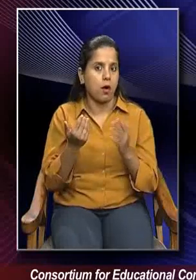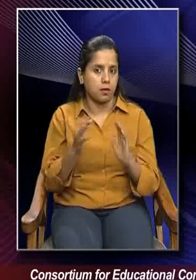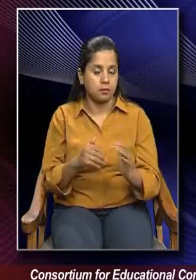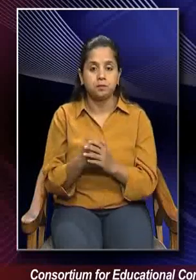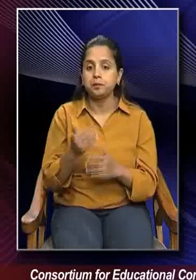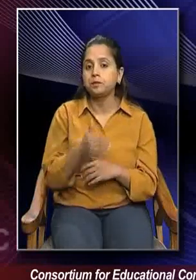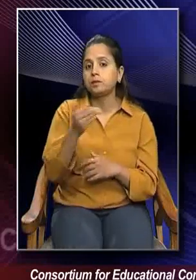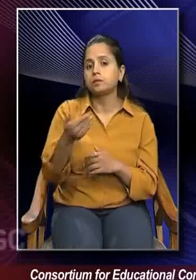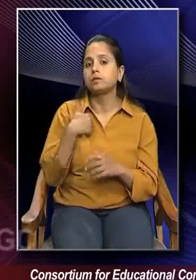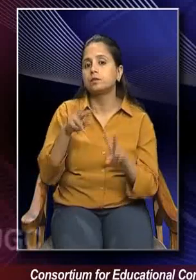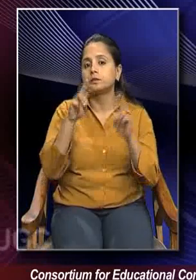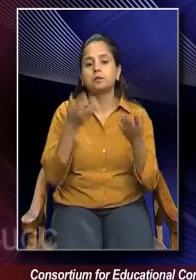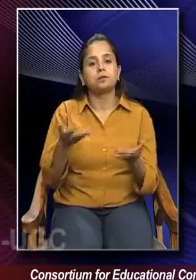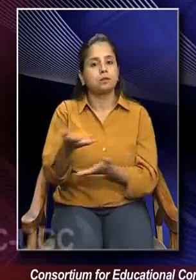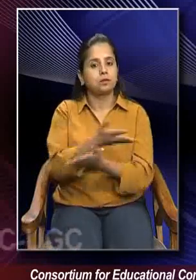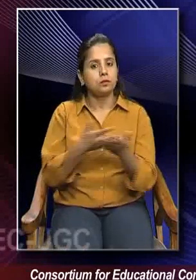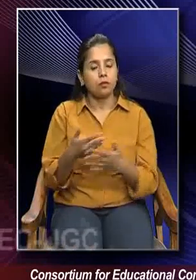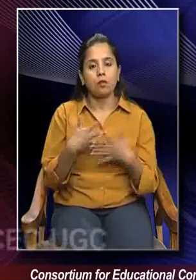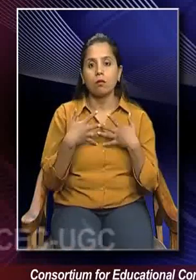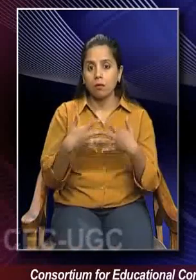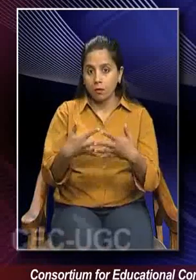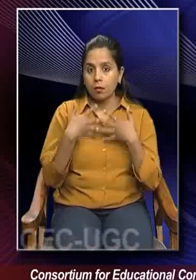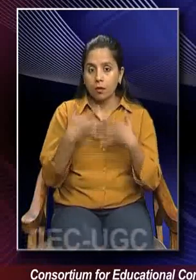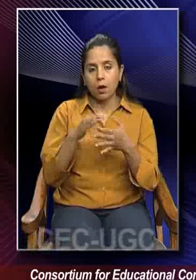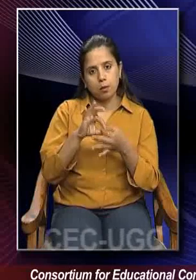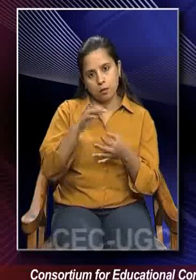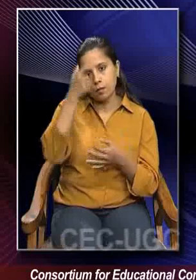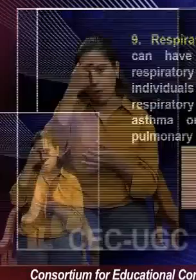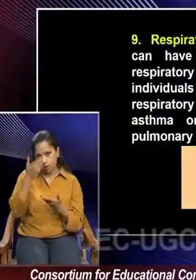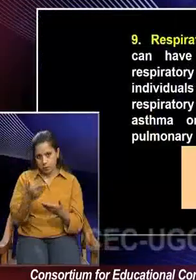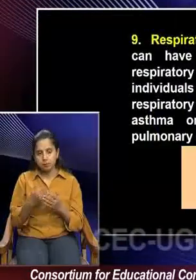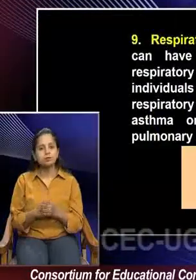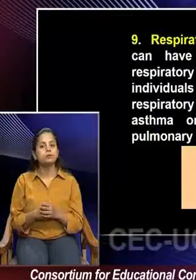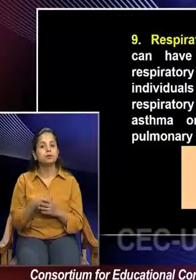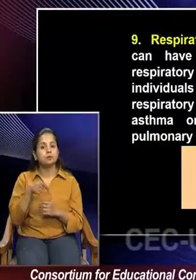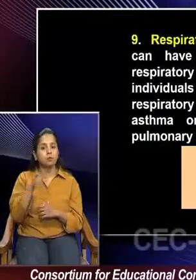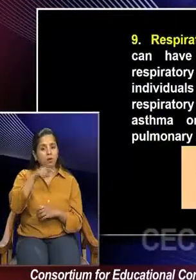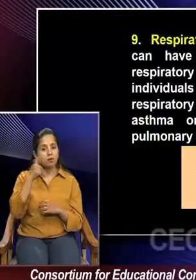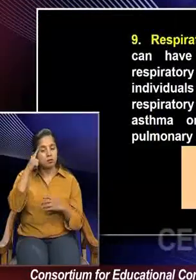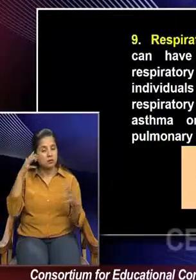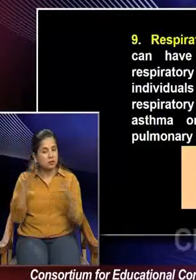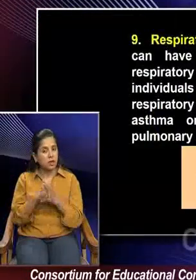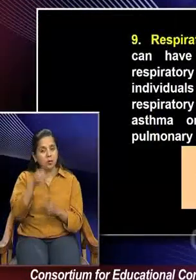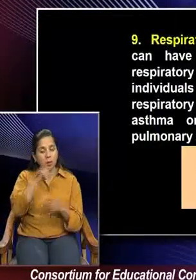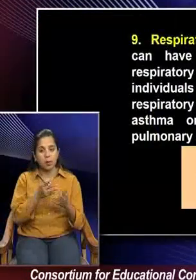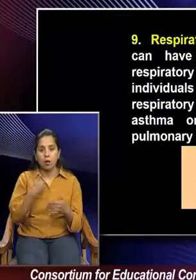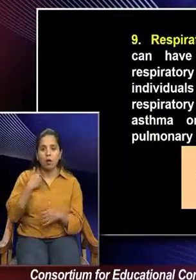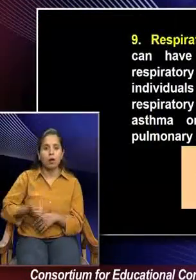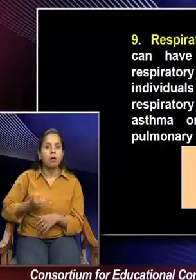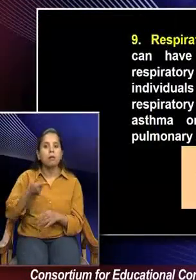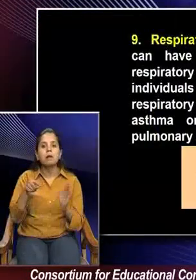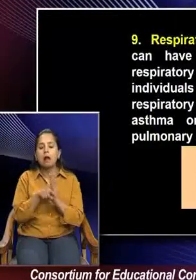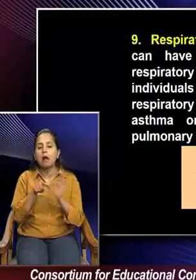Next we talk on respiratory problems. The stress can have a